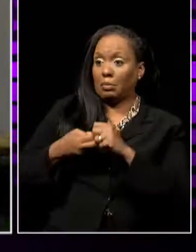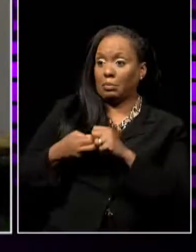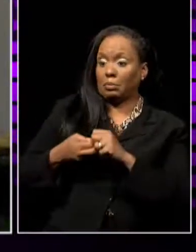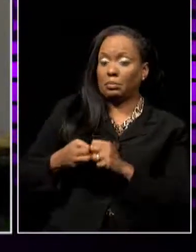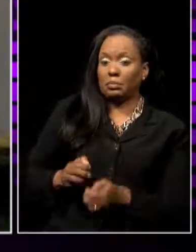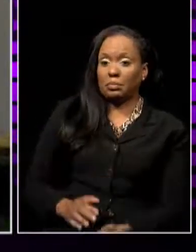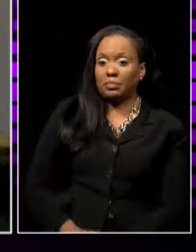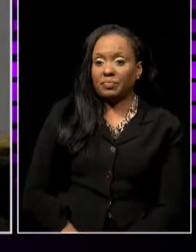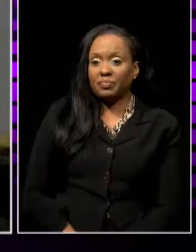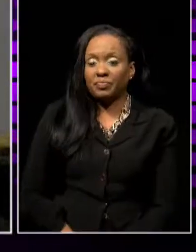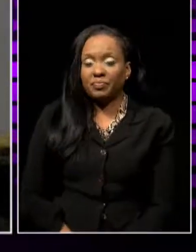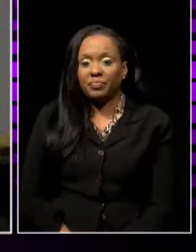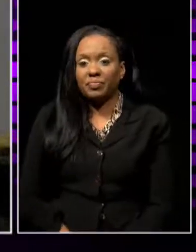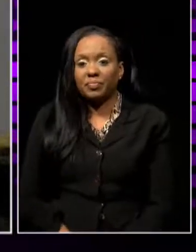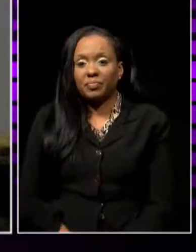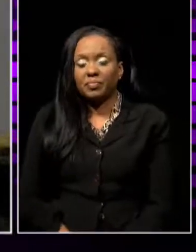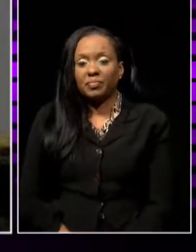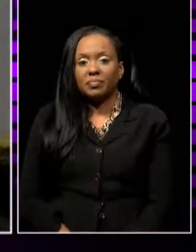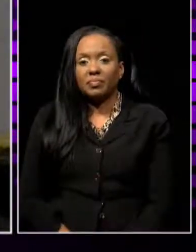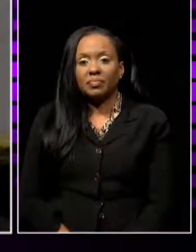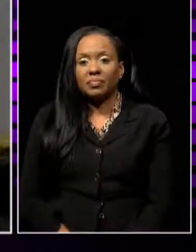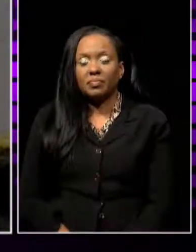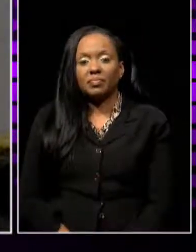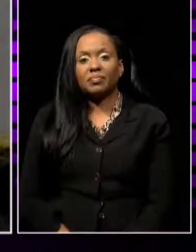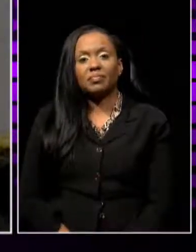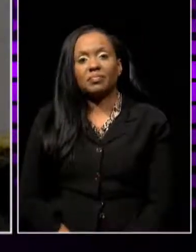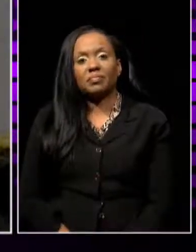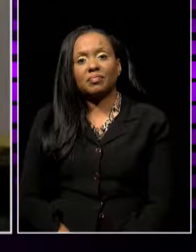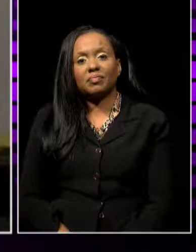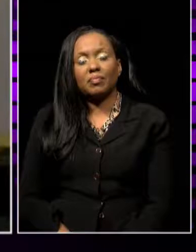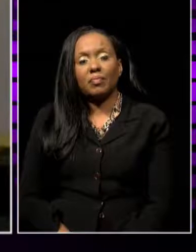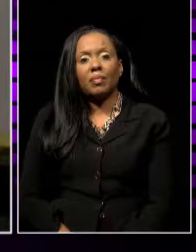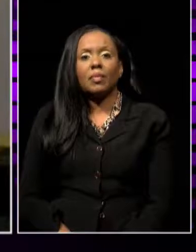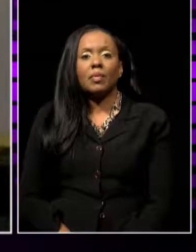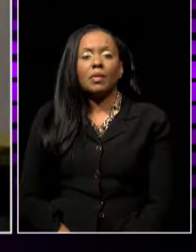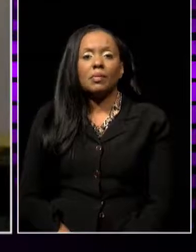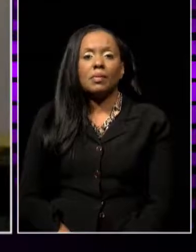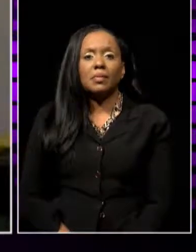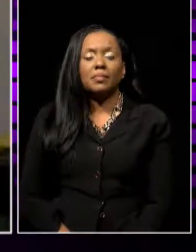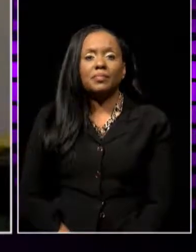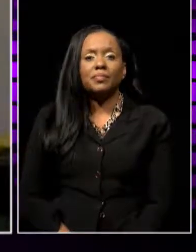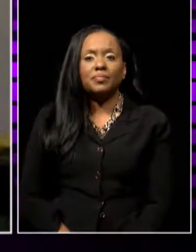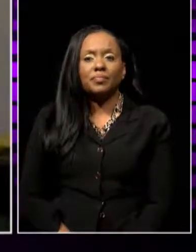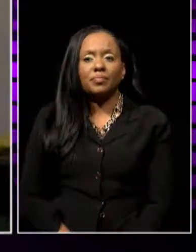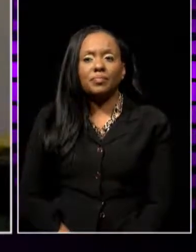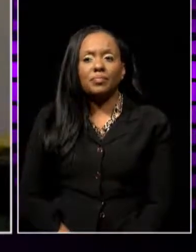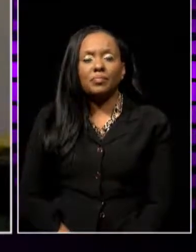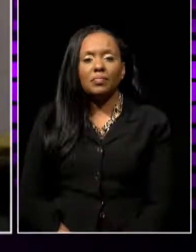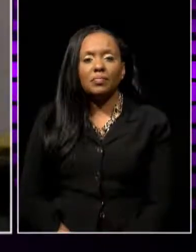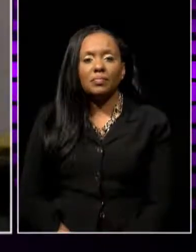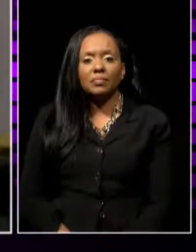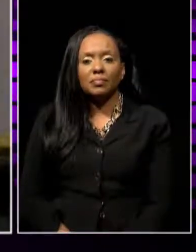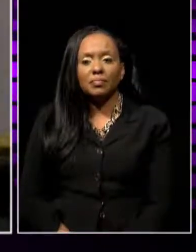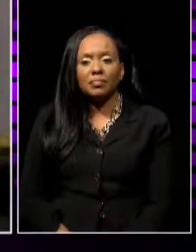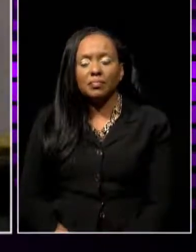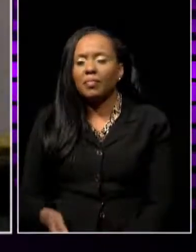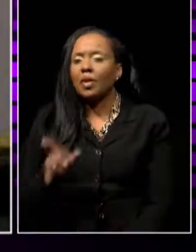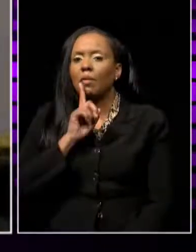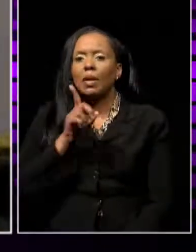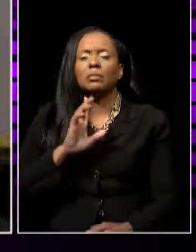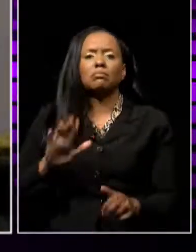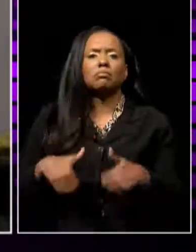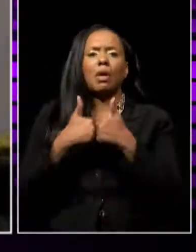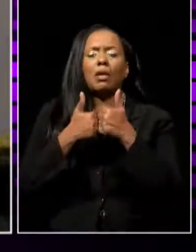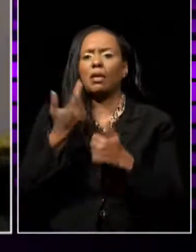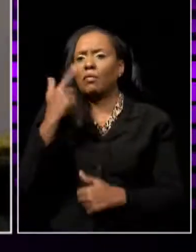that it has been a good challenge to really put myself into the 21st century